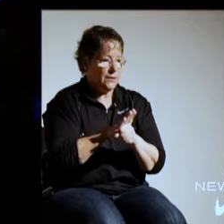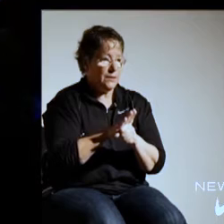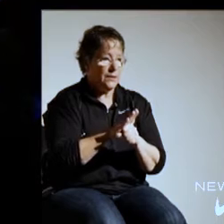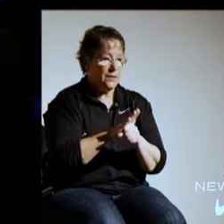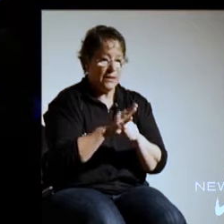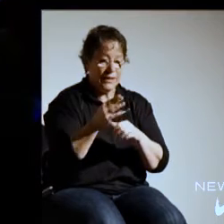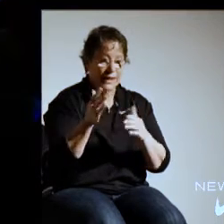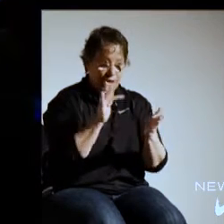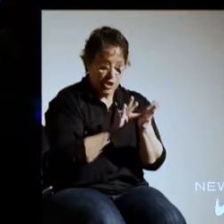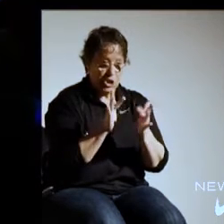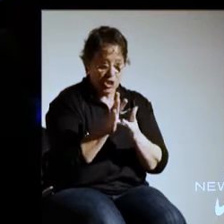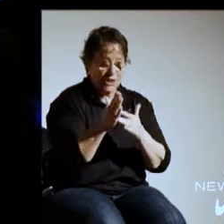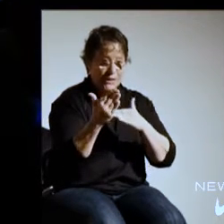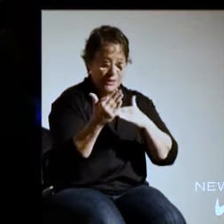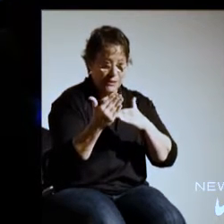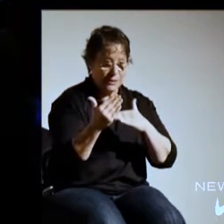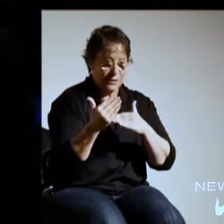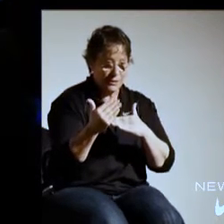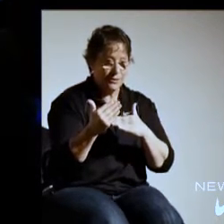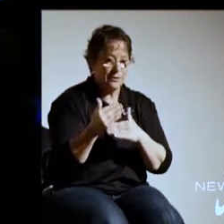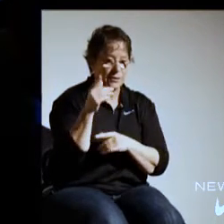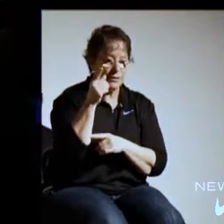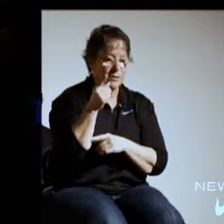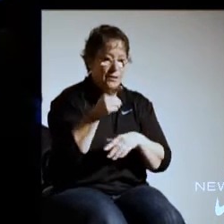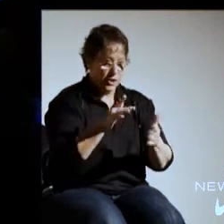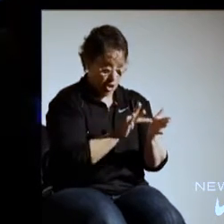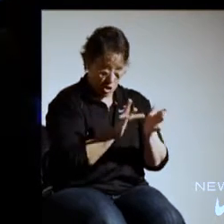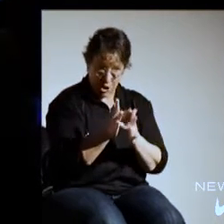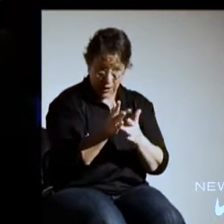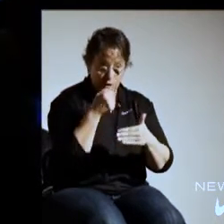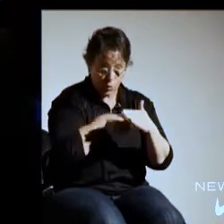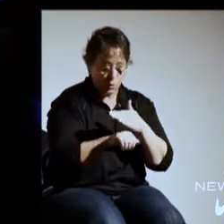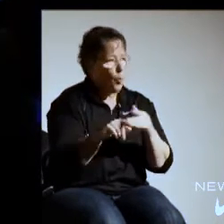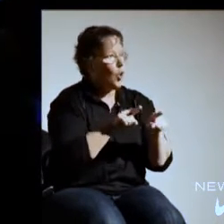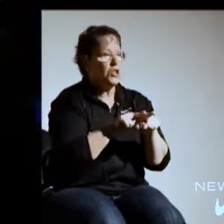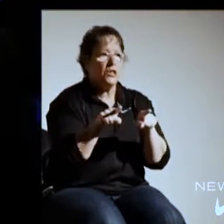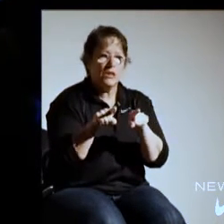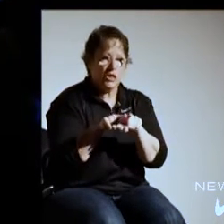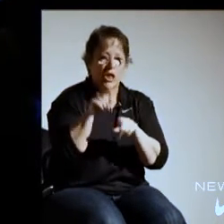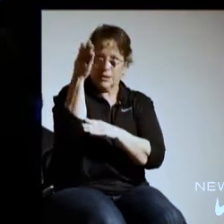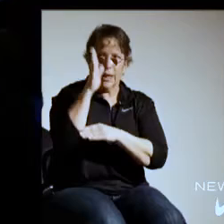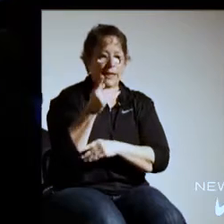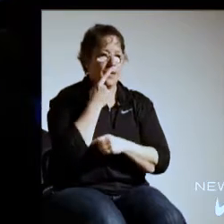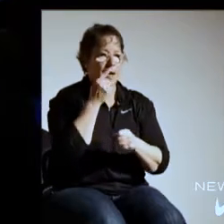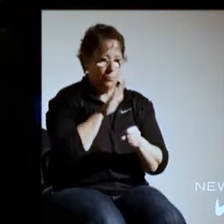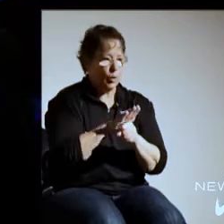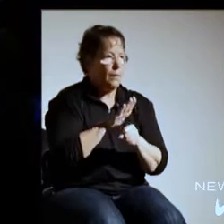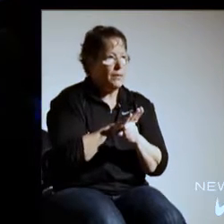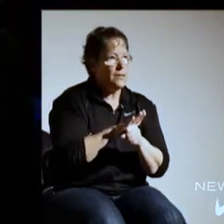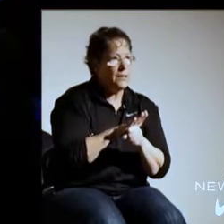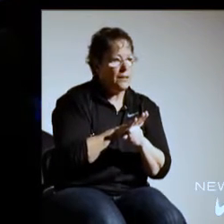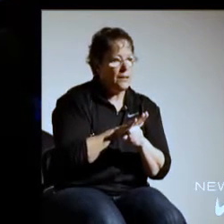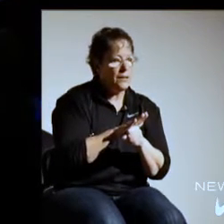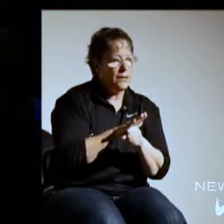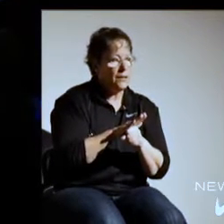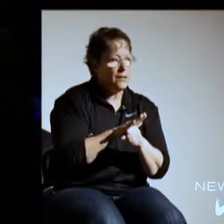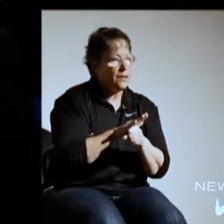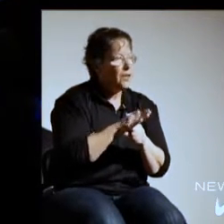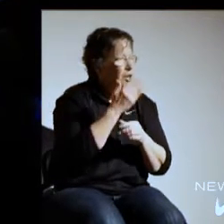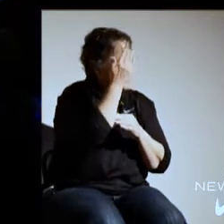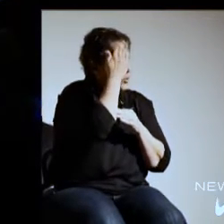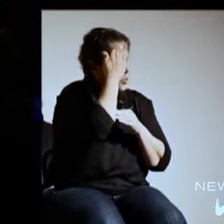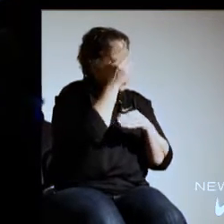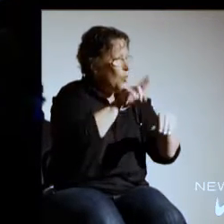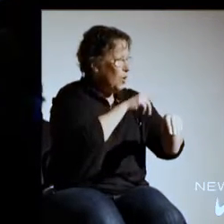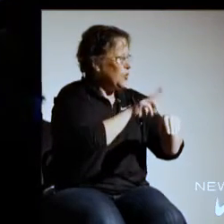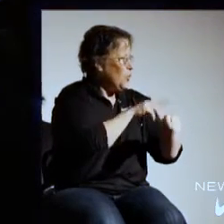promised. And we began his ministry, he started calling regular people. Isn't it kind of scary that he called regular people, not like the